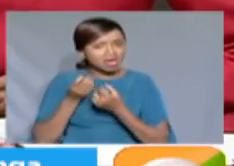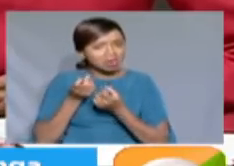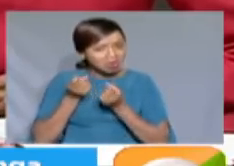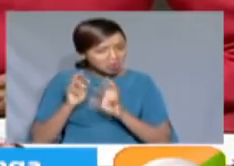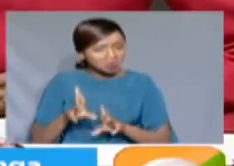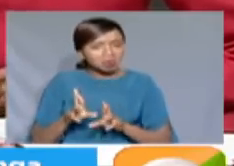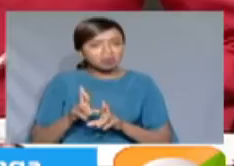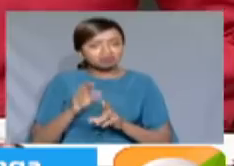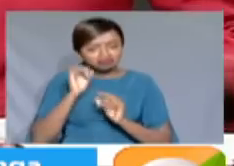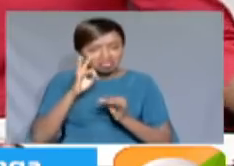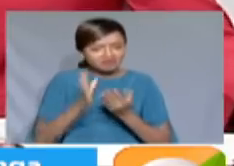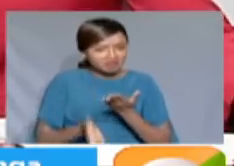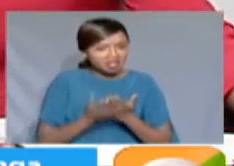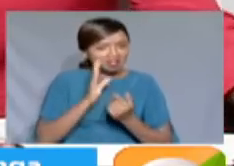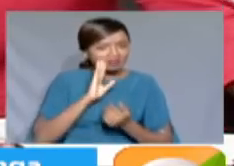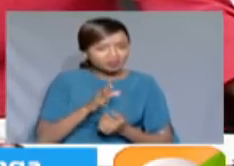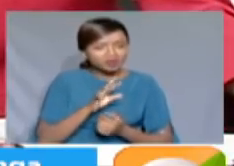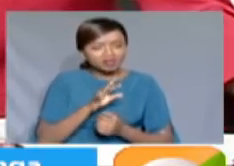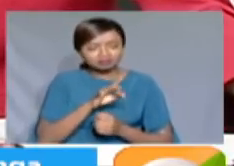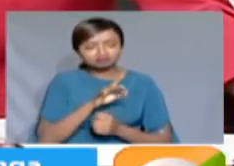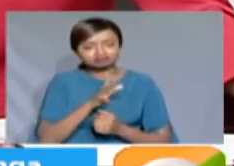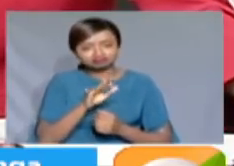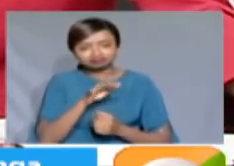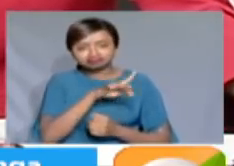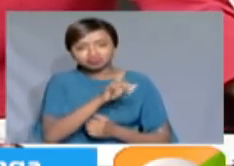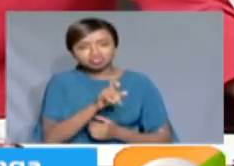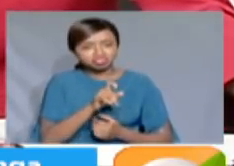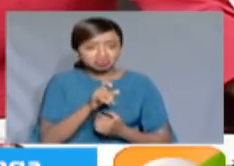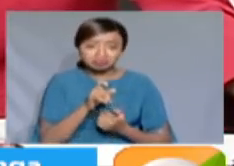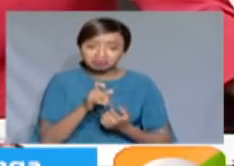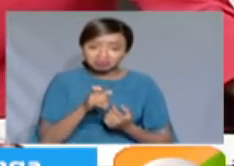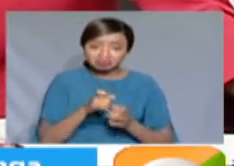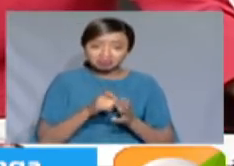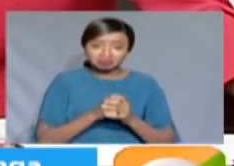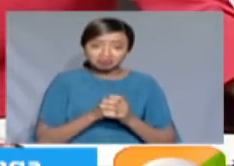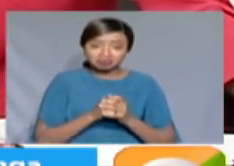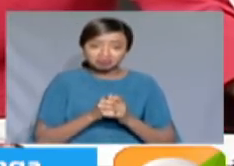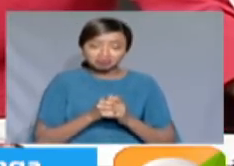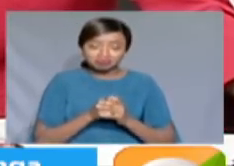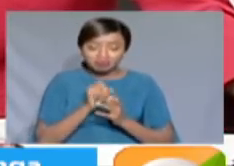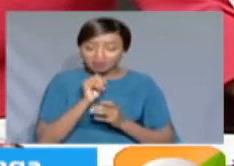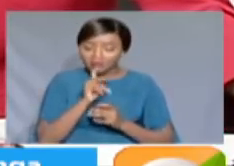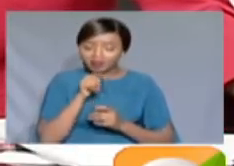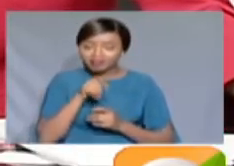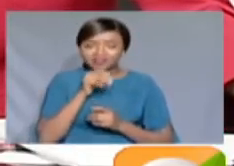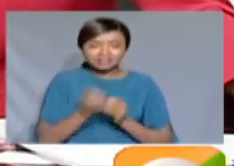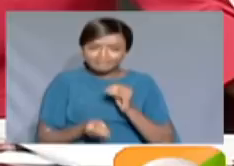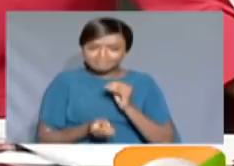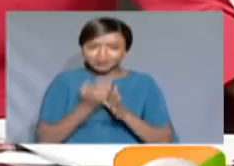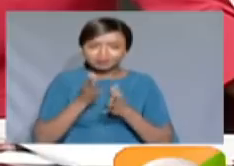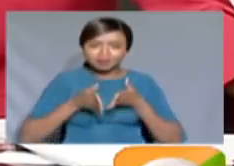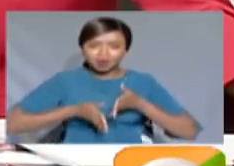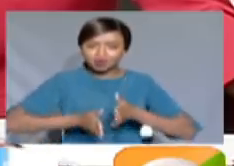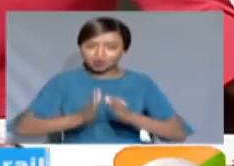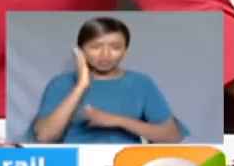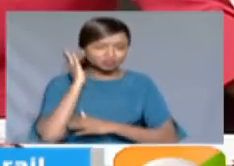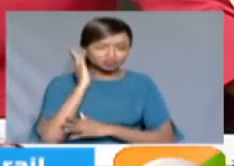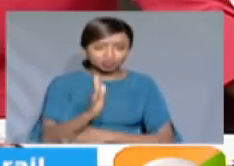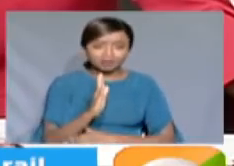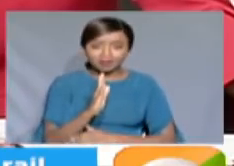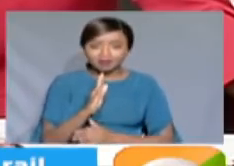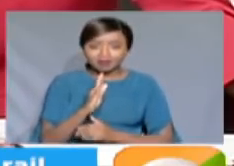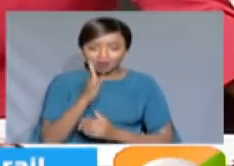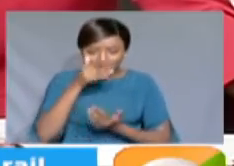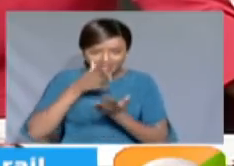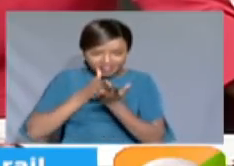me read a tweet by a gentleman called Ashikoe. He's asking, now that the JKIA expressway has brought lots of furore because of cutting through Uhuru